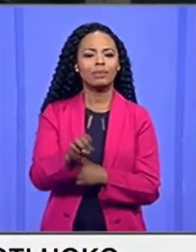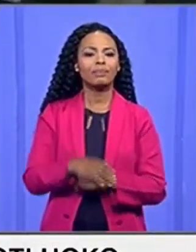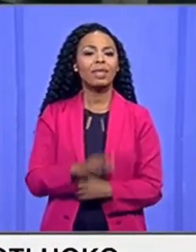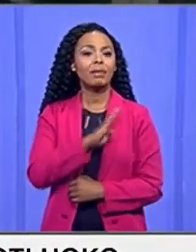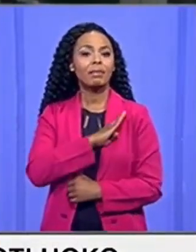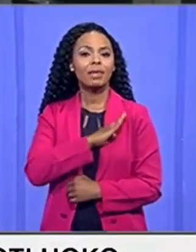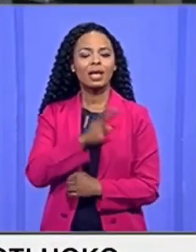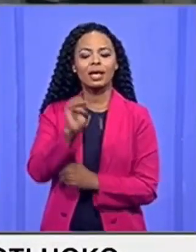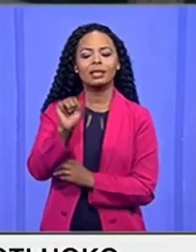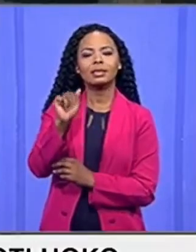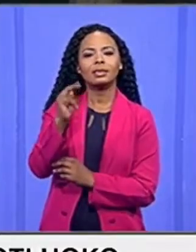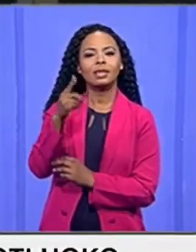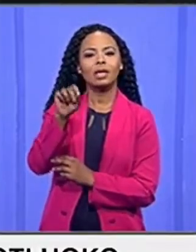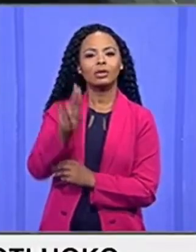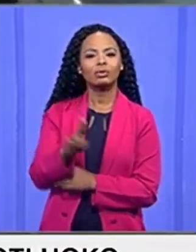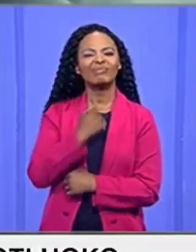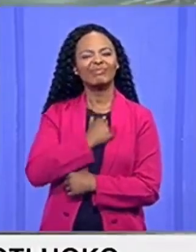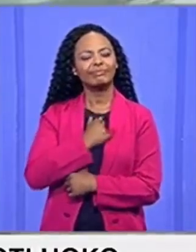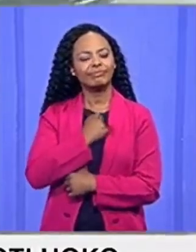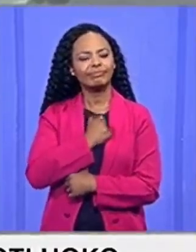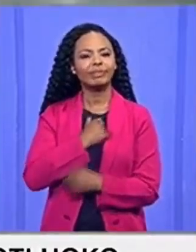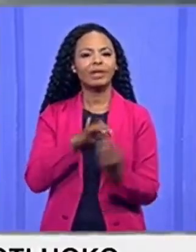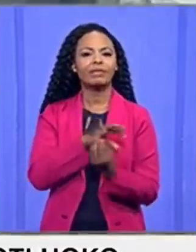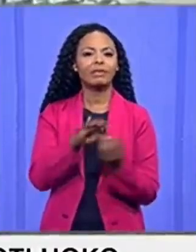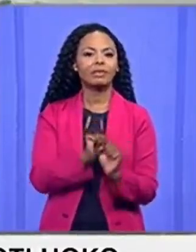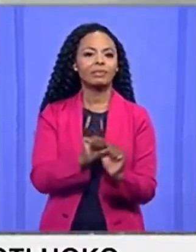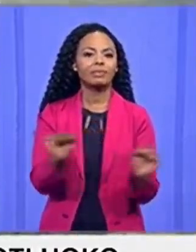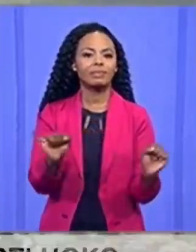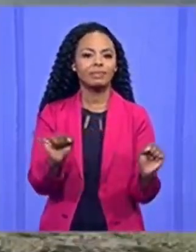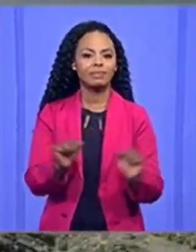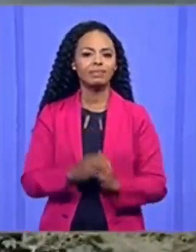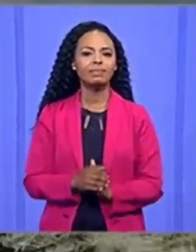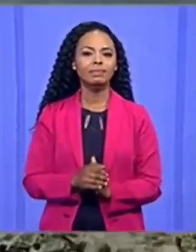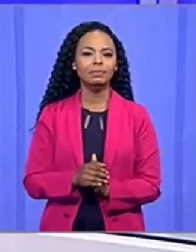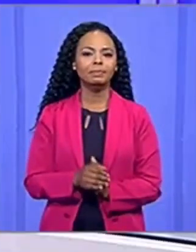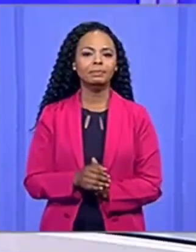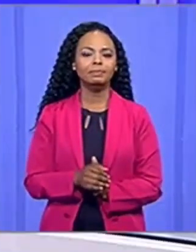Sandu lona o rometse molaetsa wa matshediso go ba lelapa.